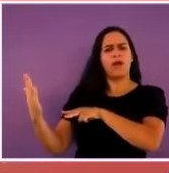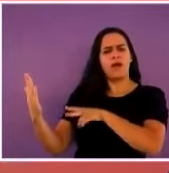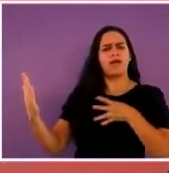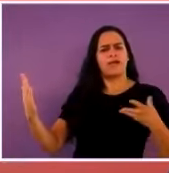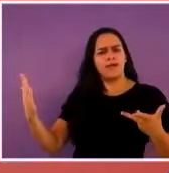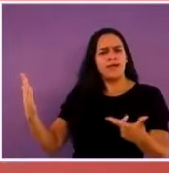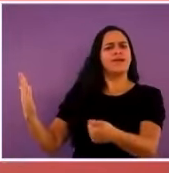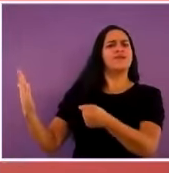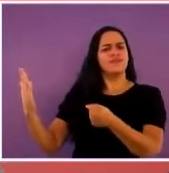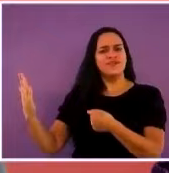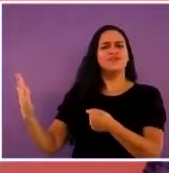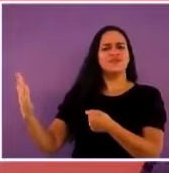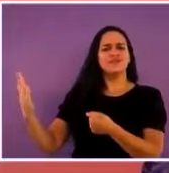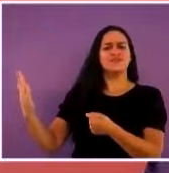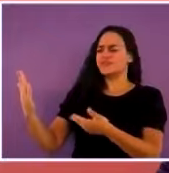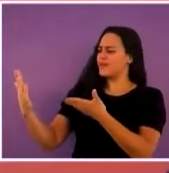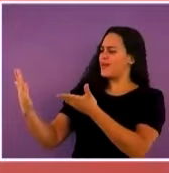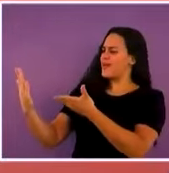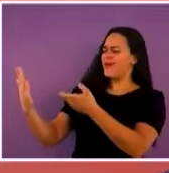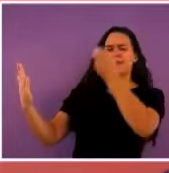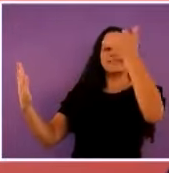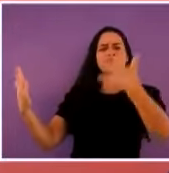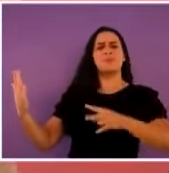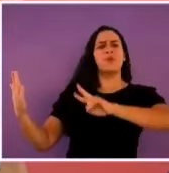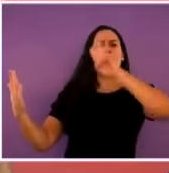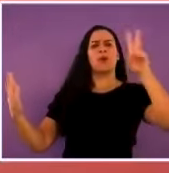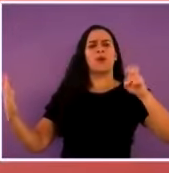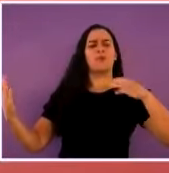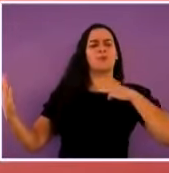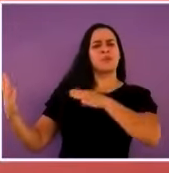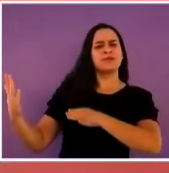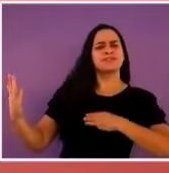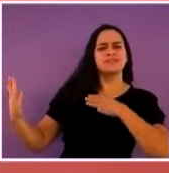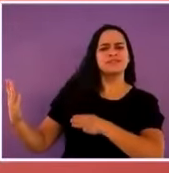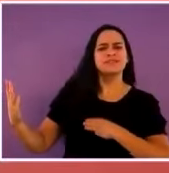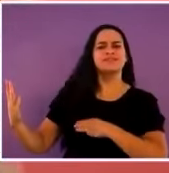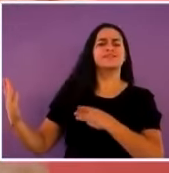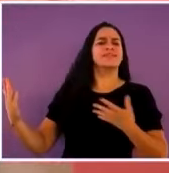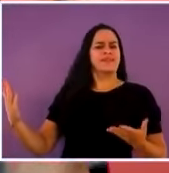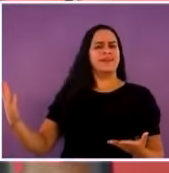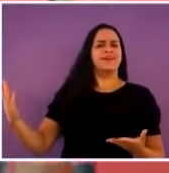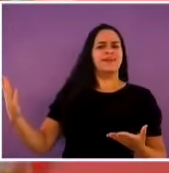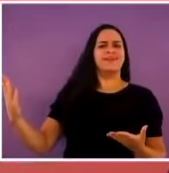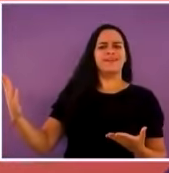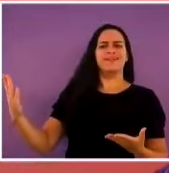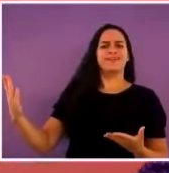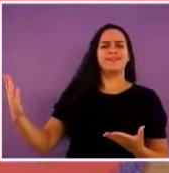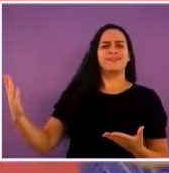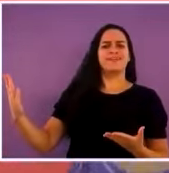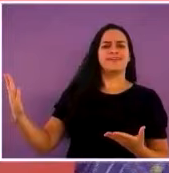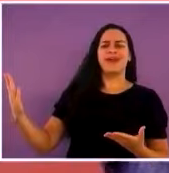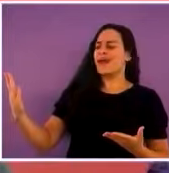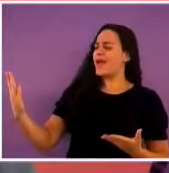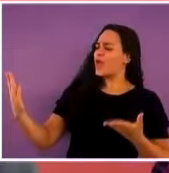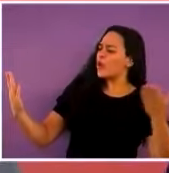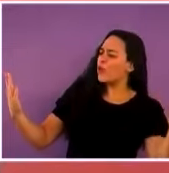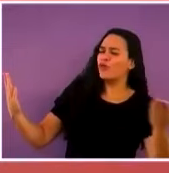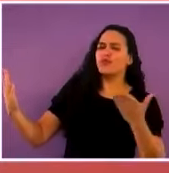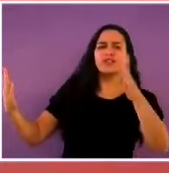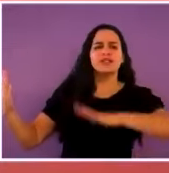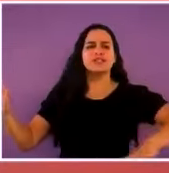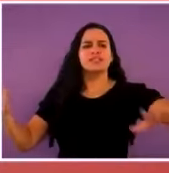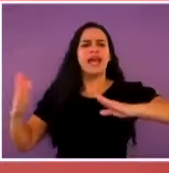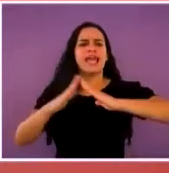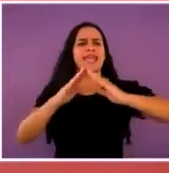He's talking about mission. Ele está falando a respeito de missões. He's calling the church to become a missionary church. Ele está chamando a igreja para ser uma